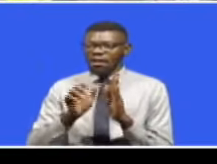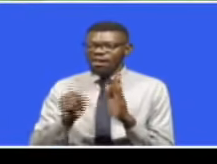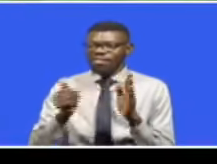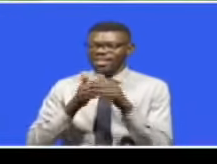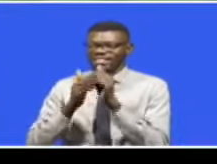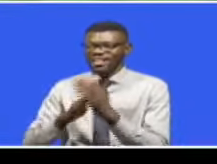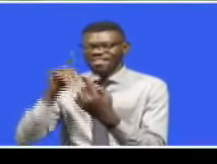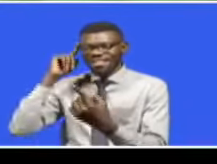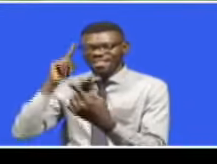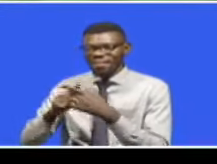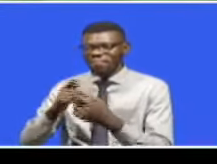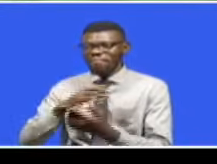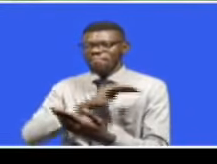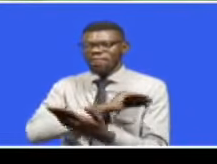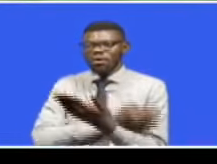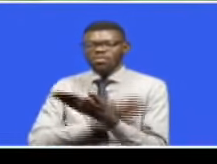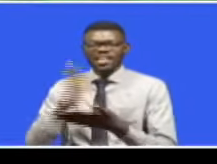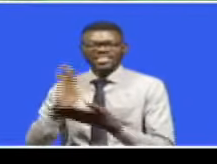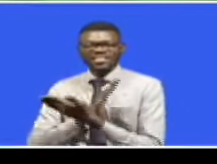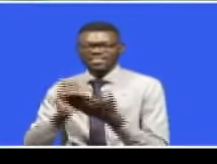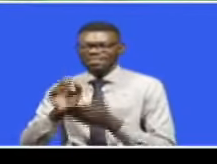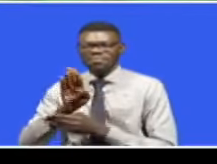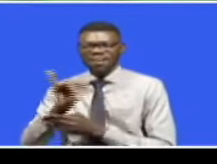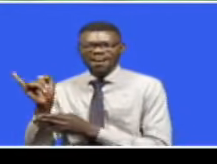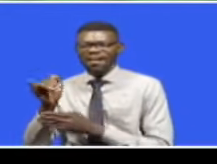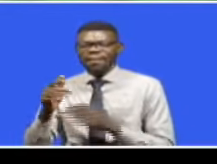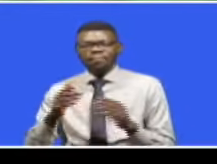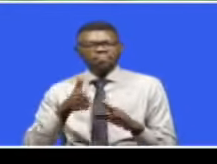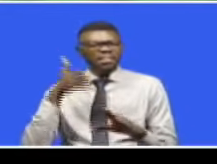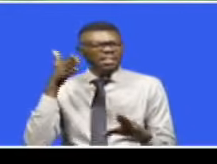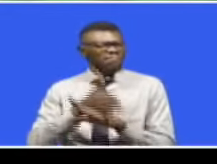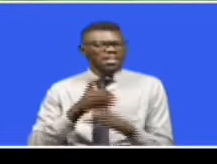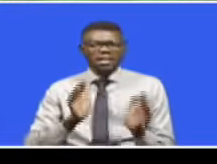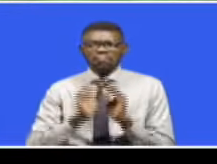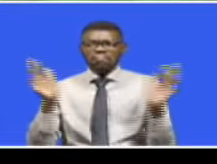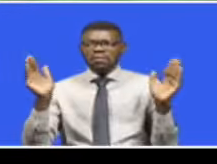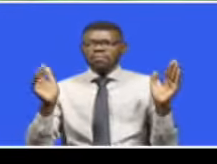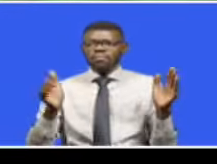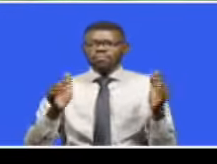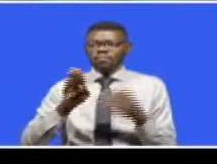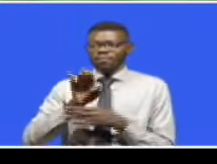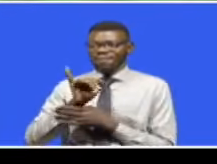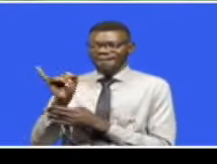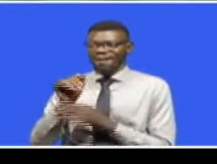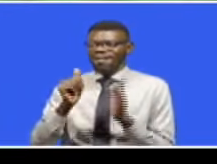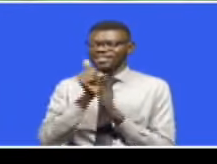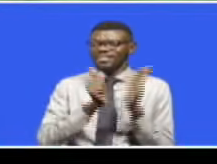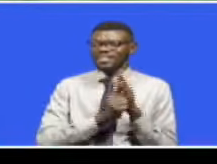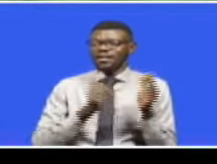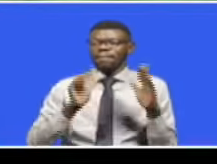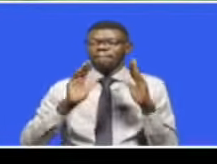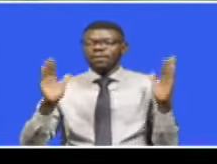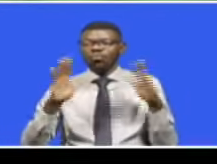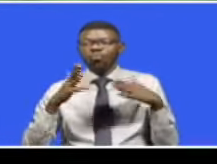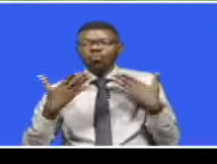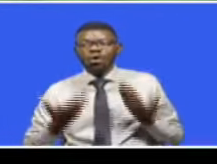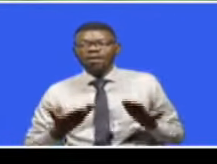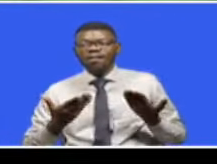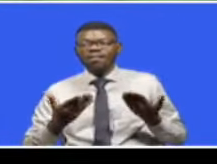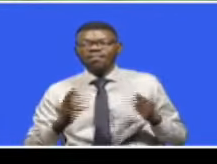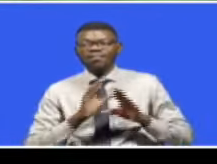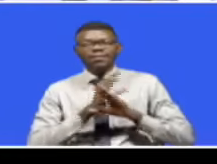share power. BBI was the biggest fraud. Agenda kubwa ya BBI ilikuwa ni kuongezea